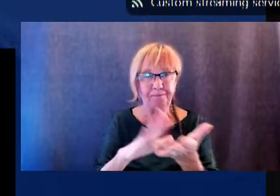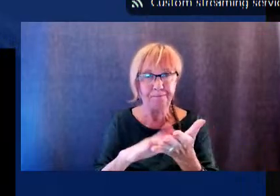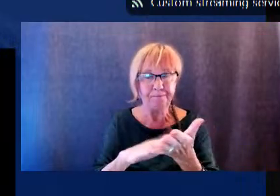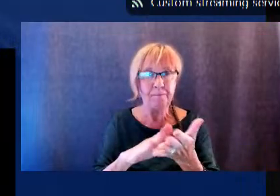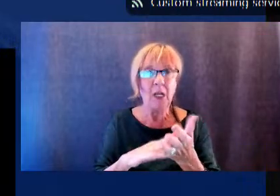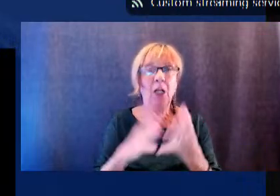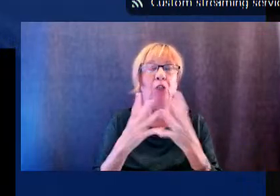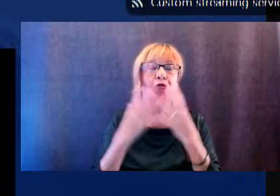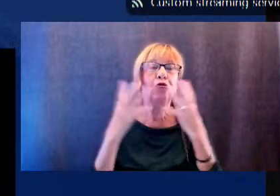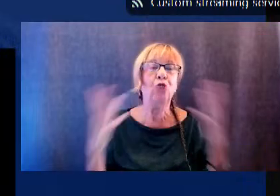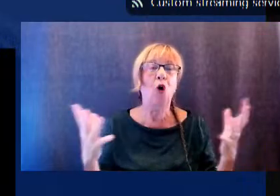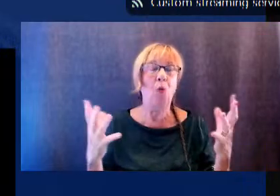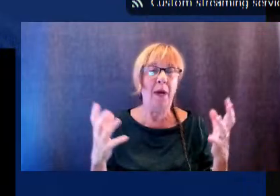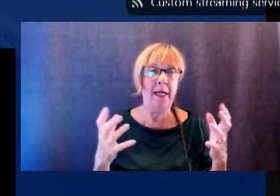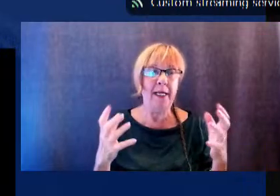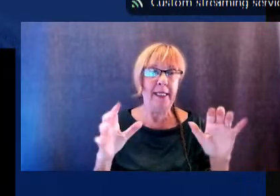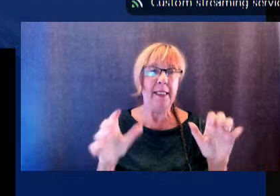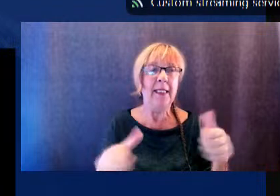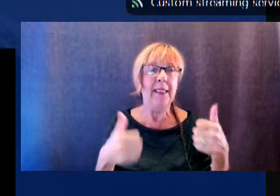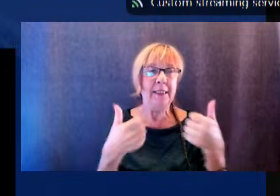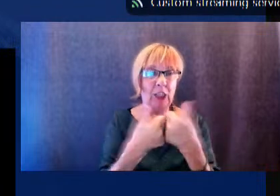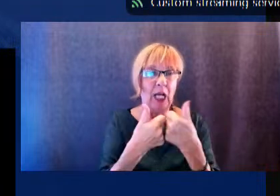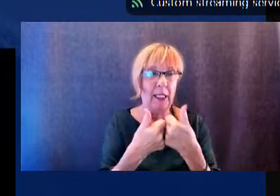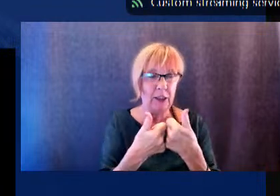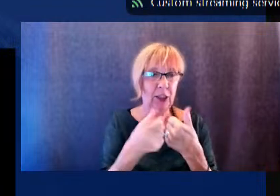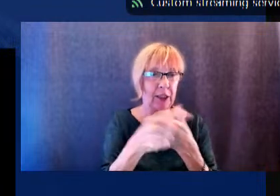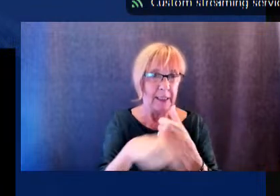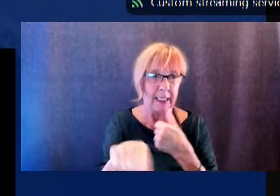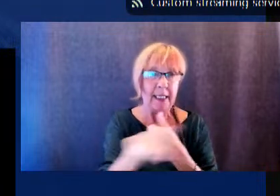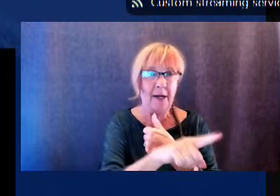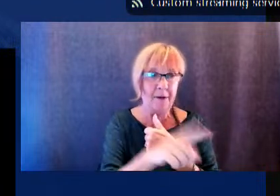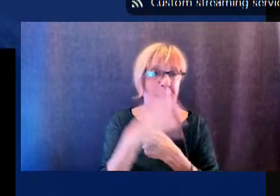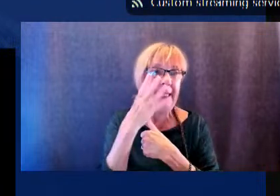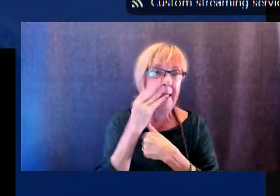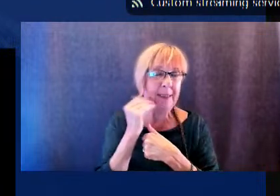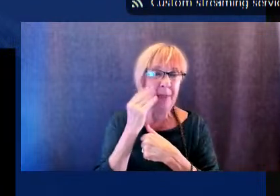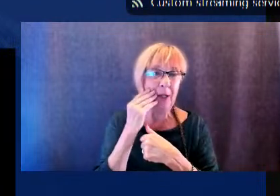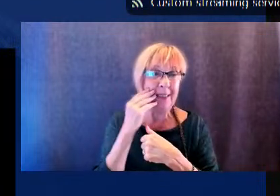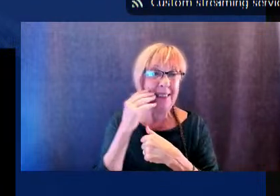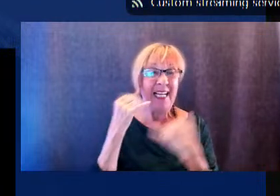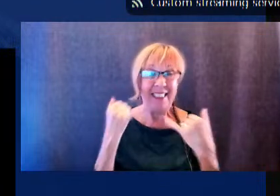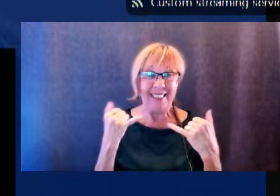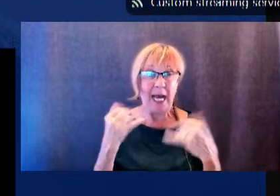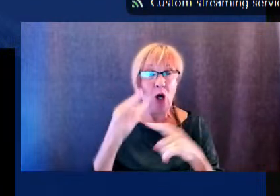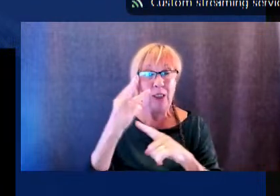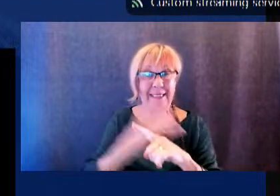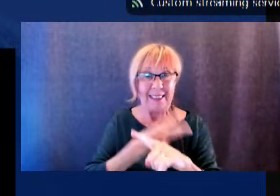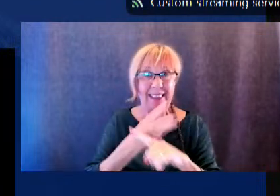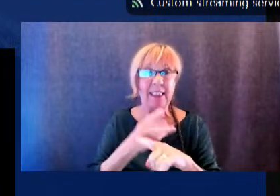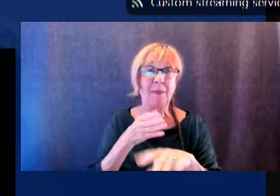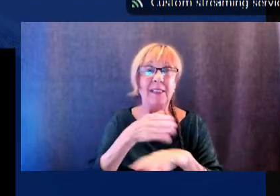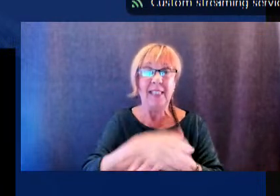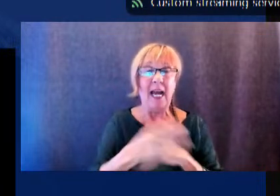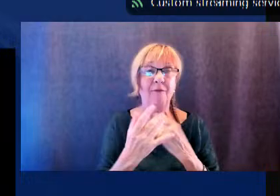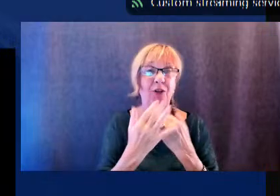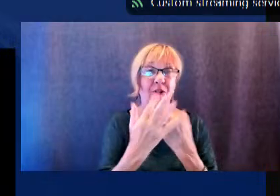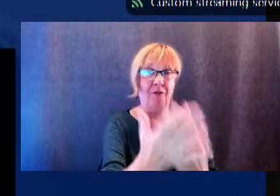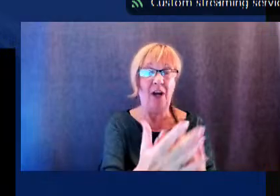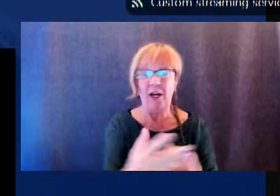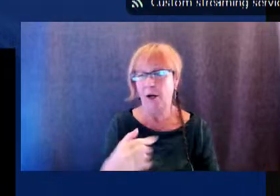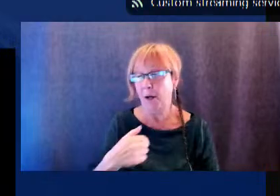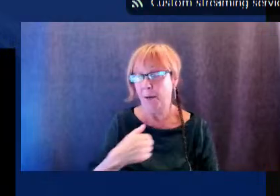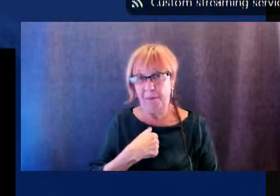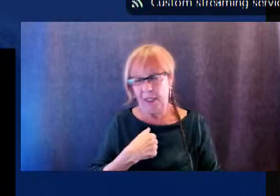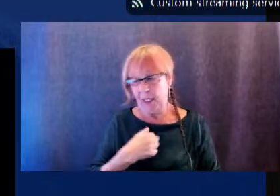challenges that so many continue to face 6 months after the fires. My team and I were on the scene since the